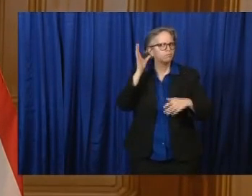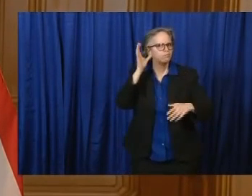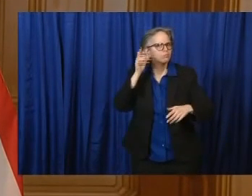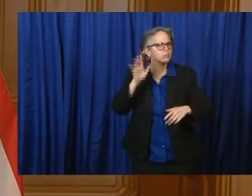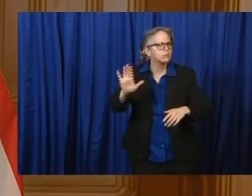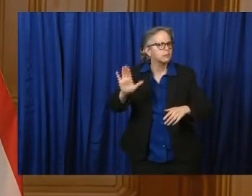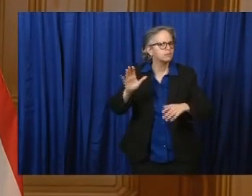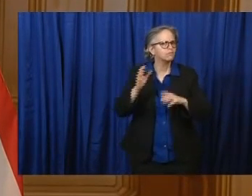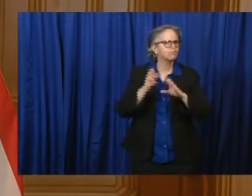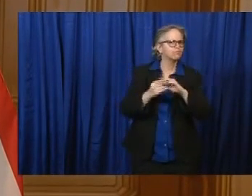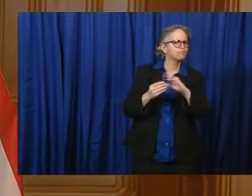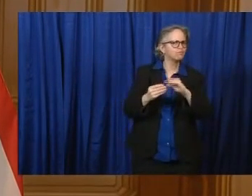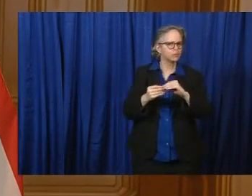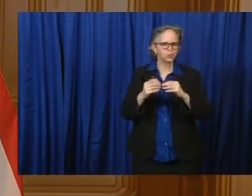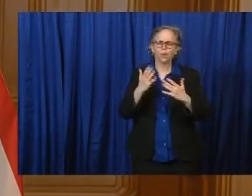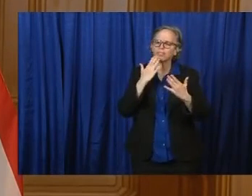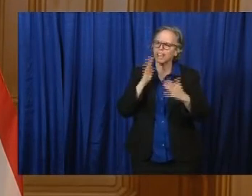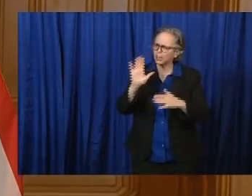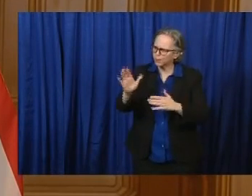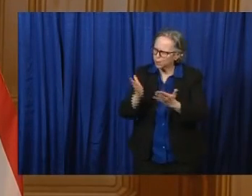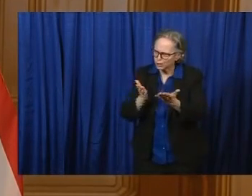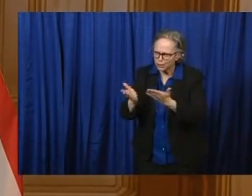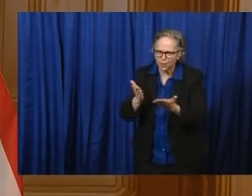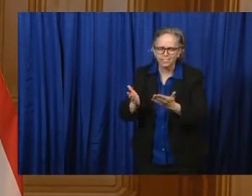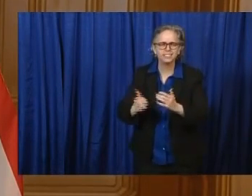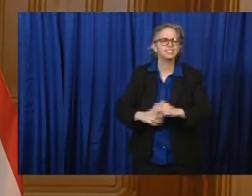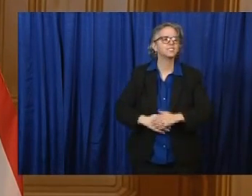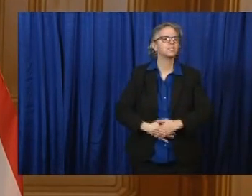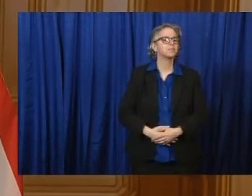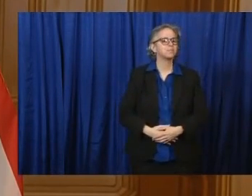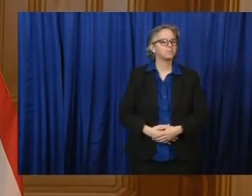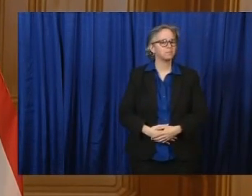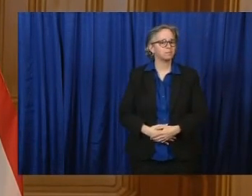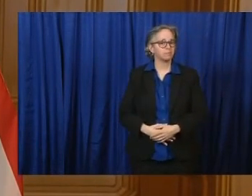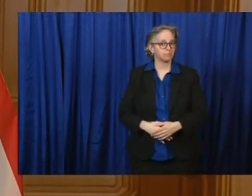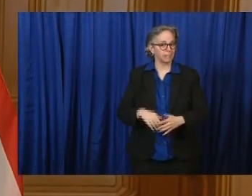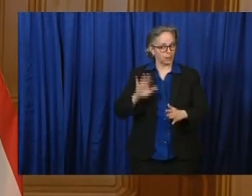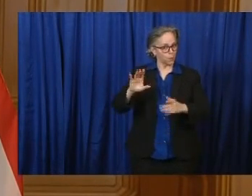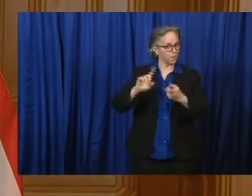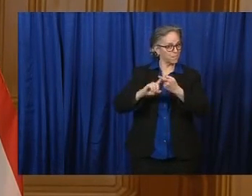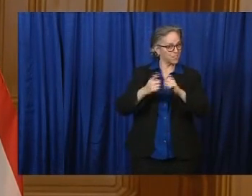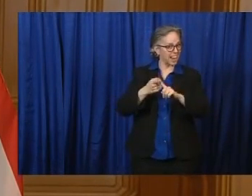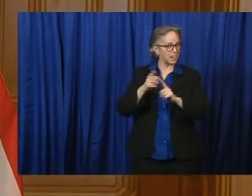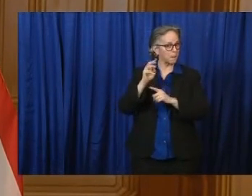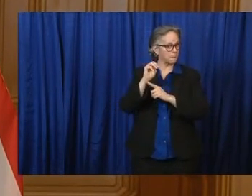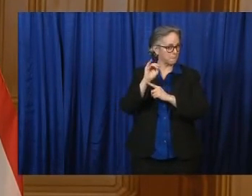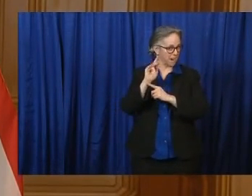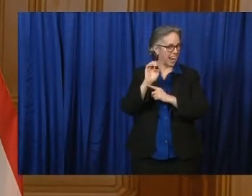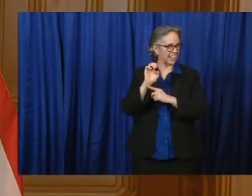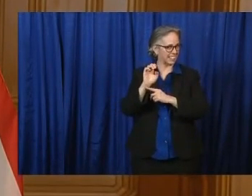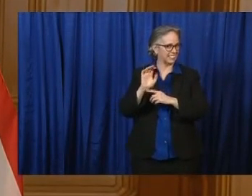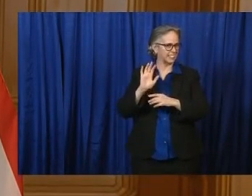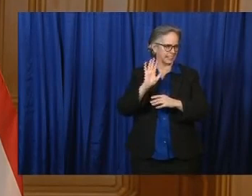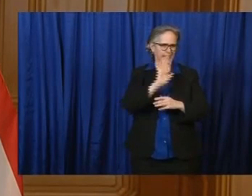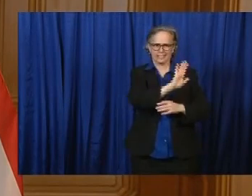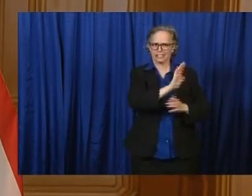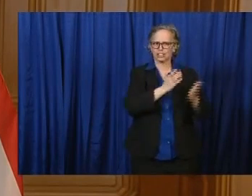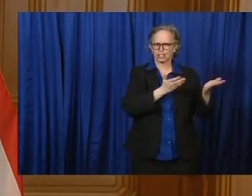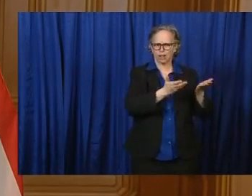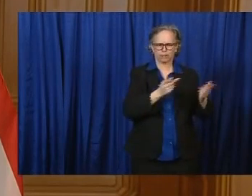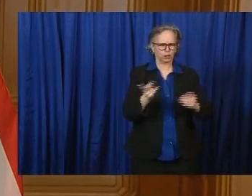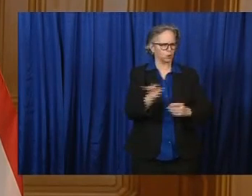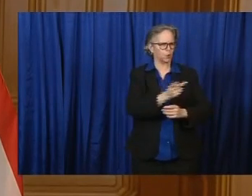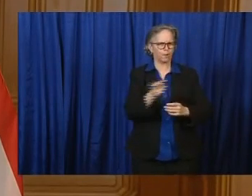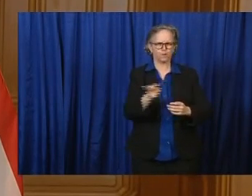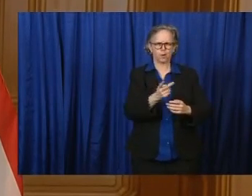also thank you for the service of your good buddy, my brother-in-law, Ken Struing, and I know you two continue to be